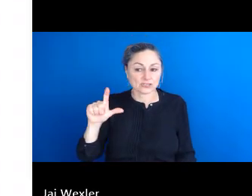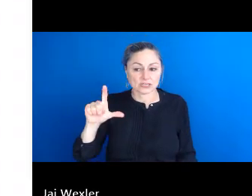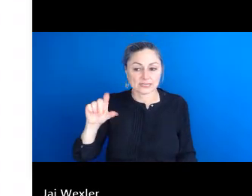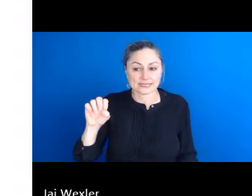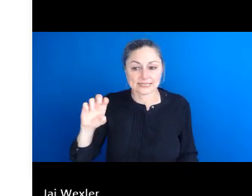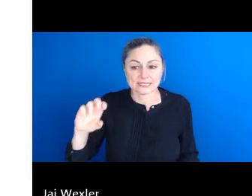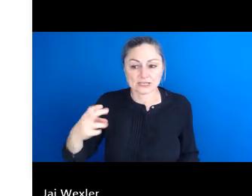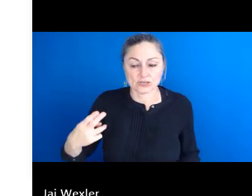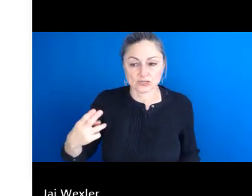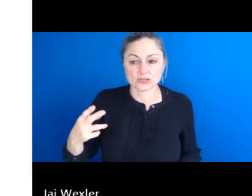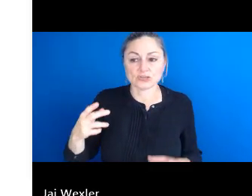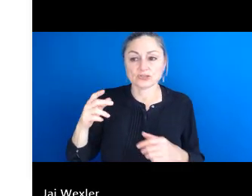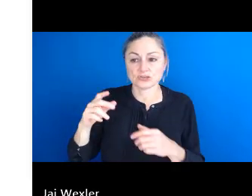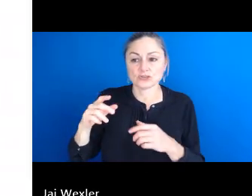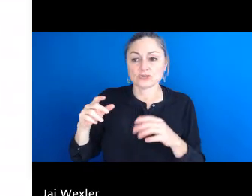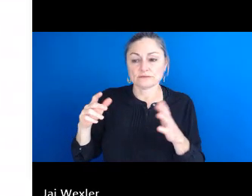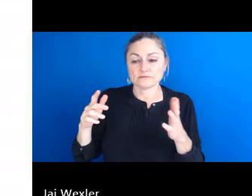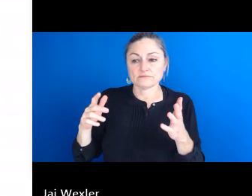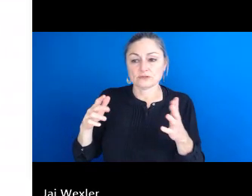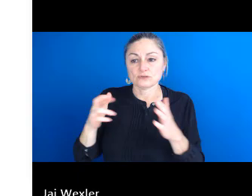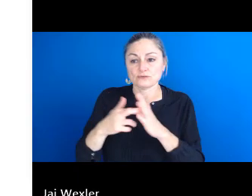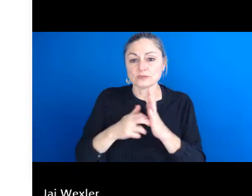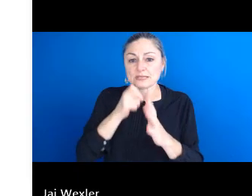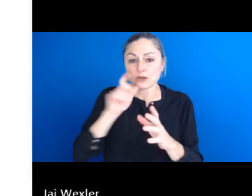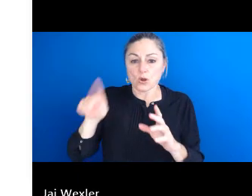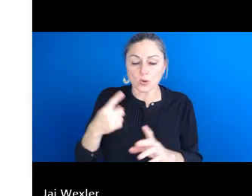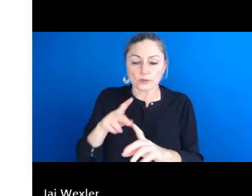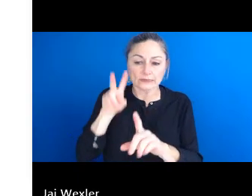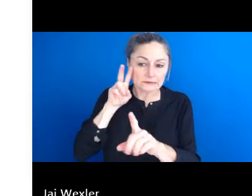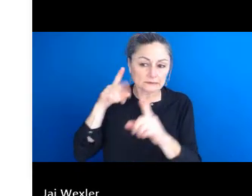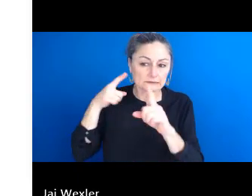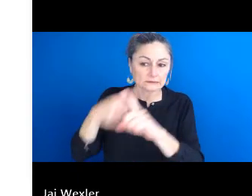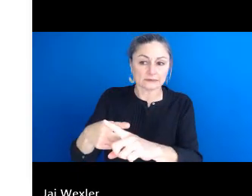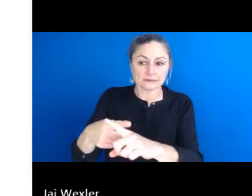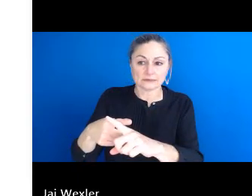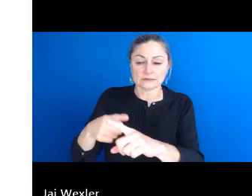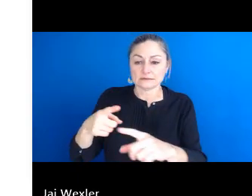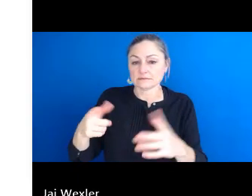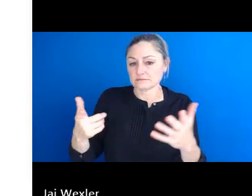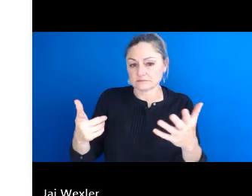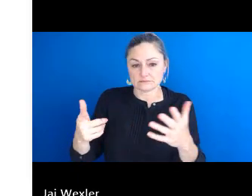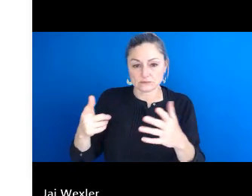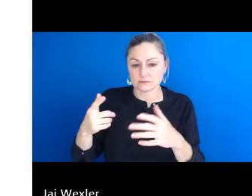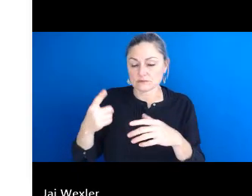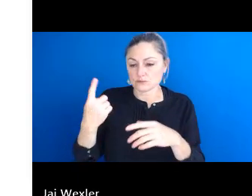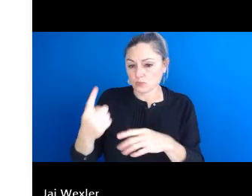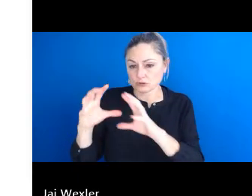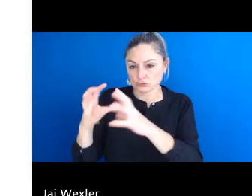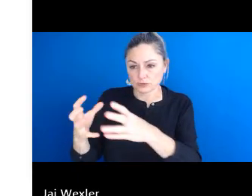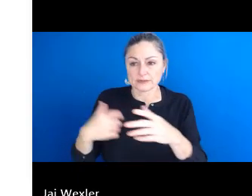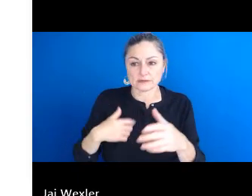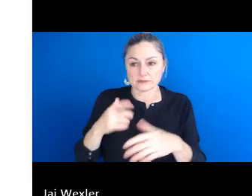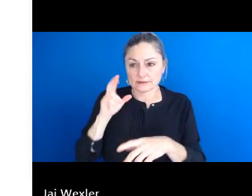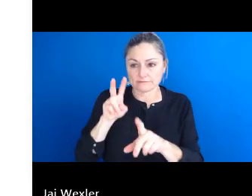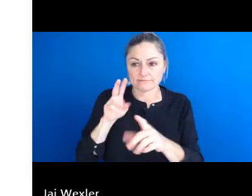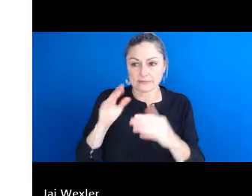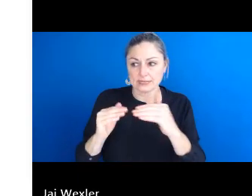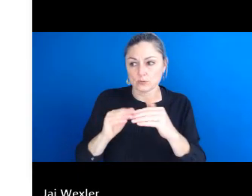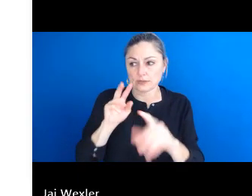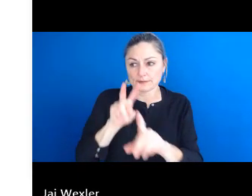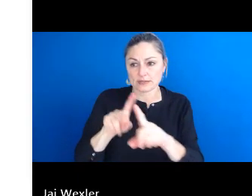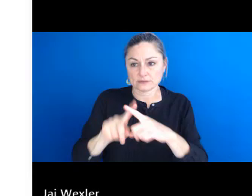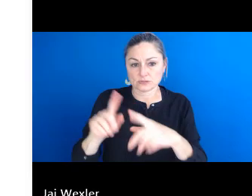not specifically targeting ESAs or service animals, and that would apply equally to both pets and ESAs.